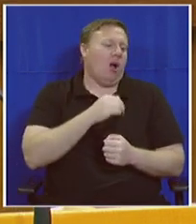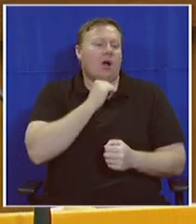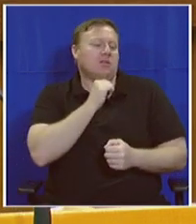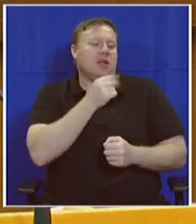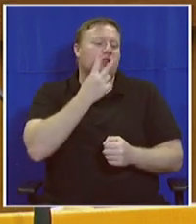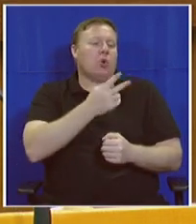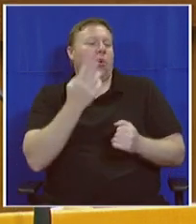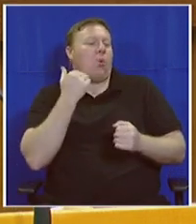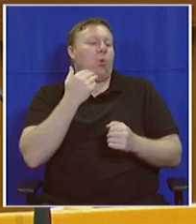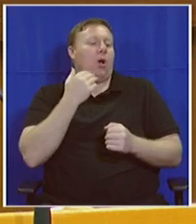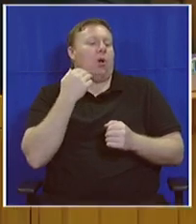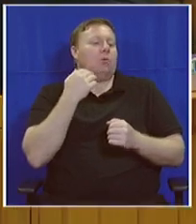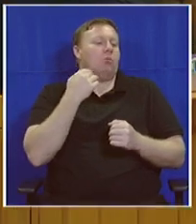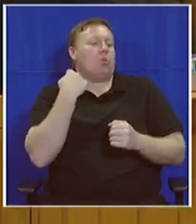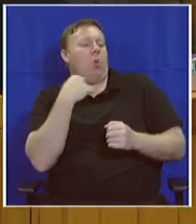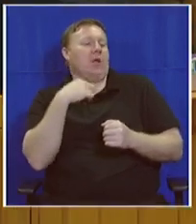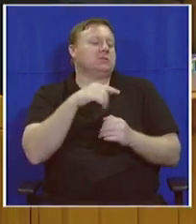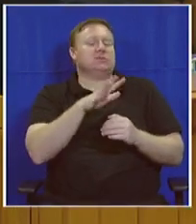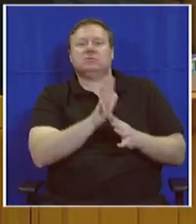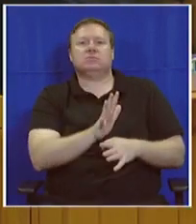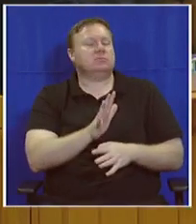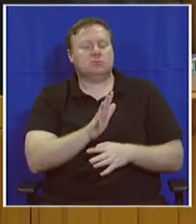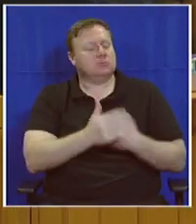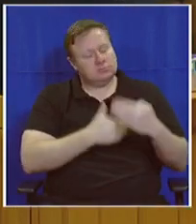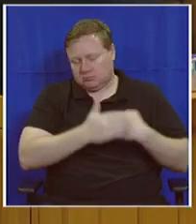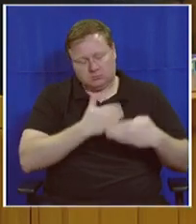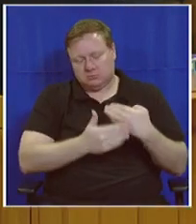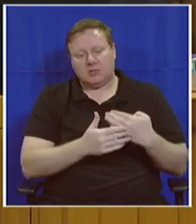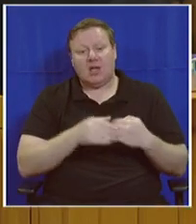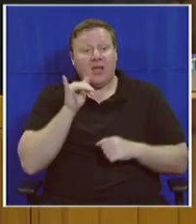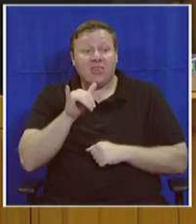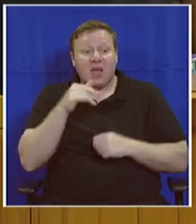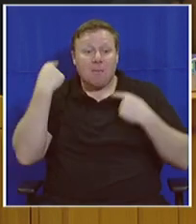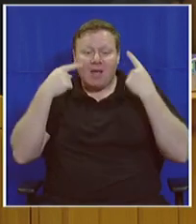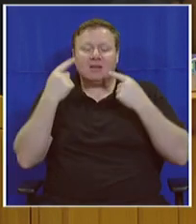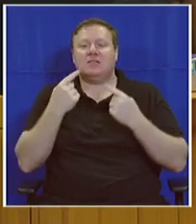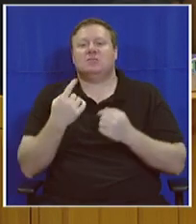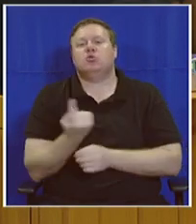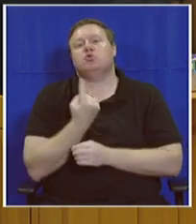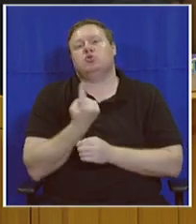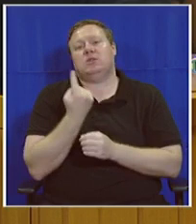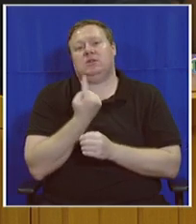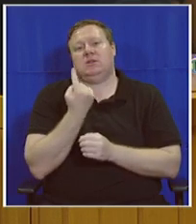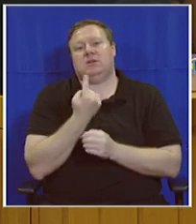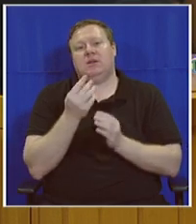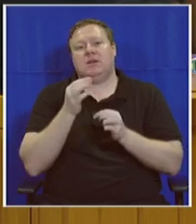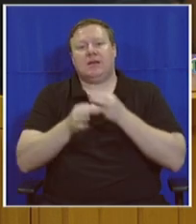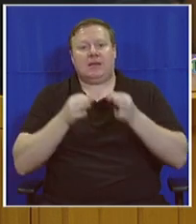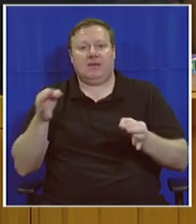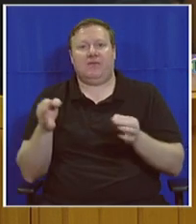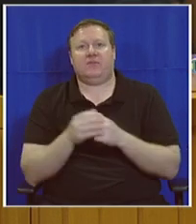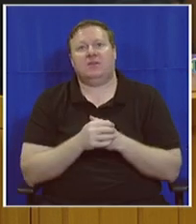white. And that madness was a unique gift. She hated